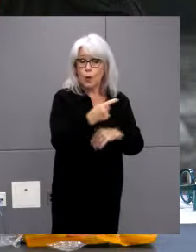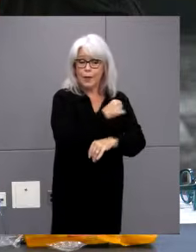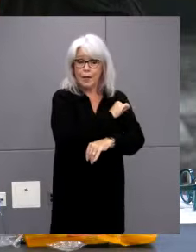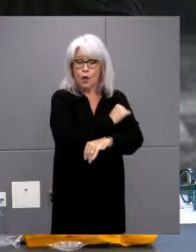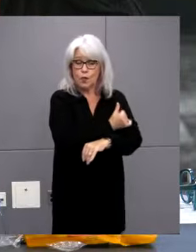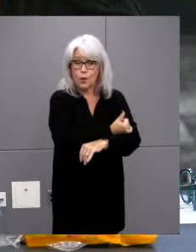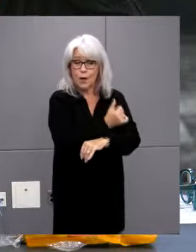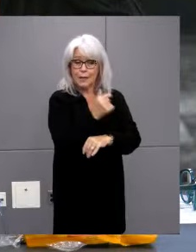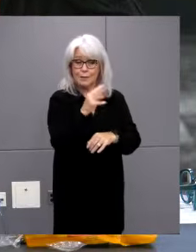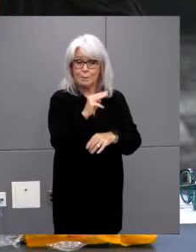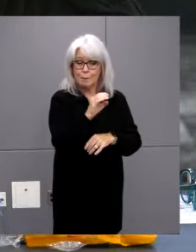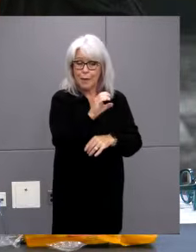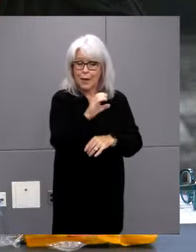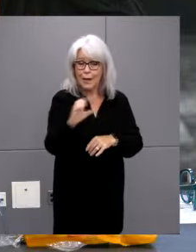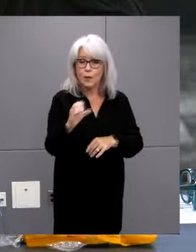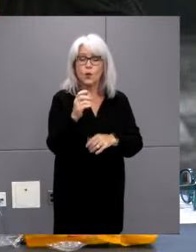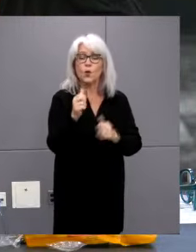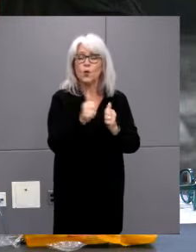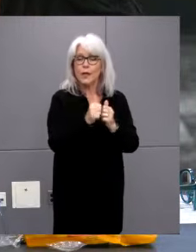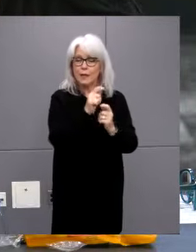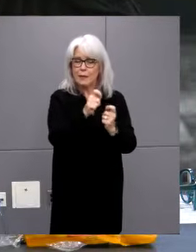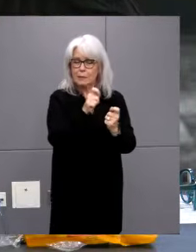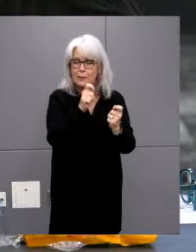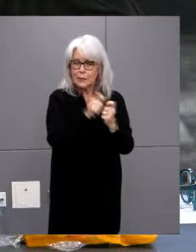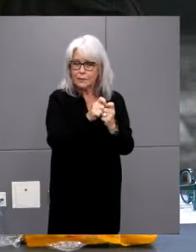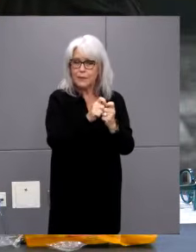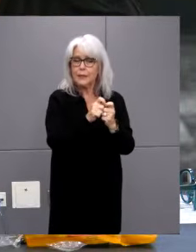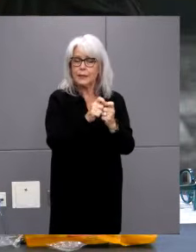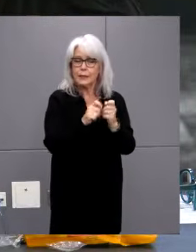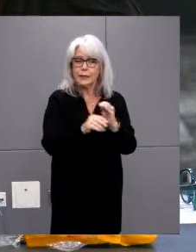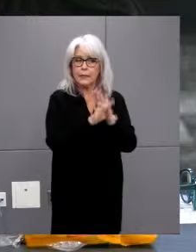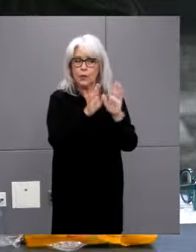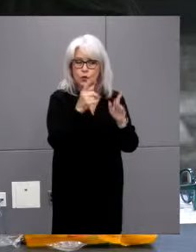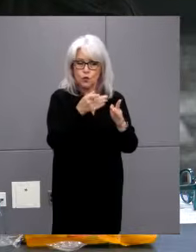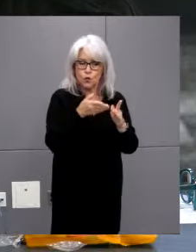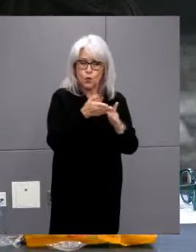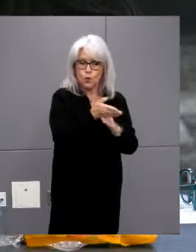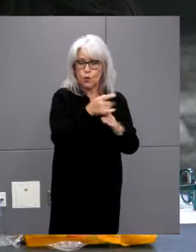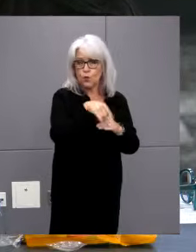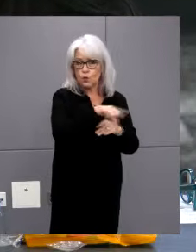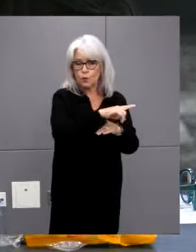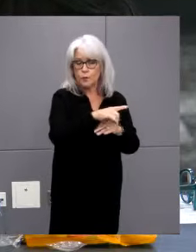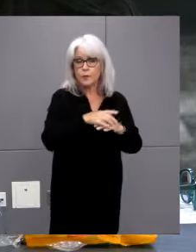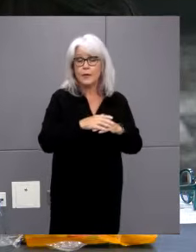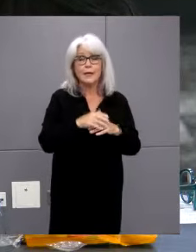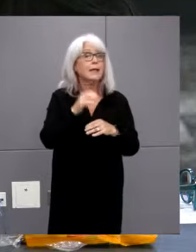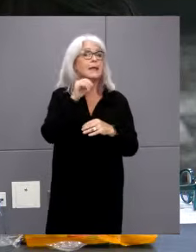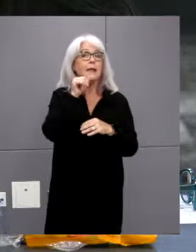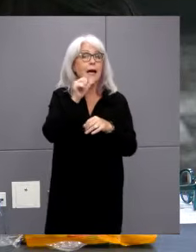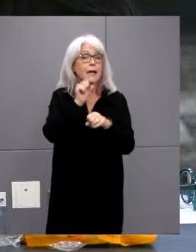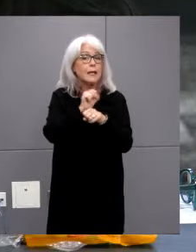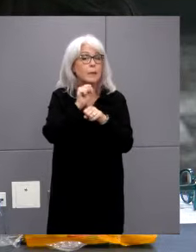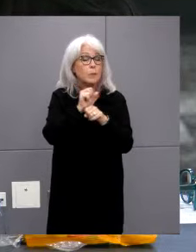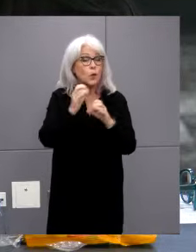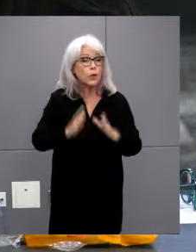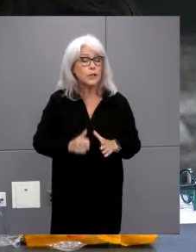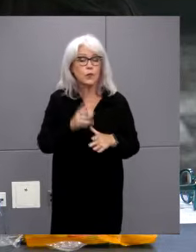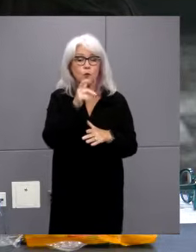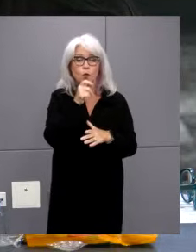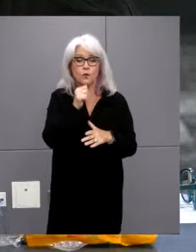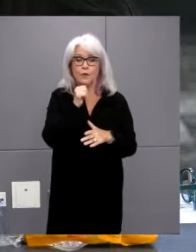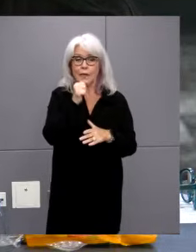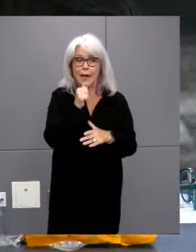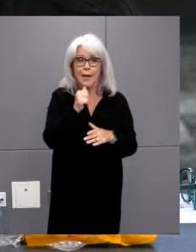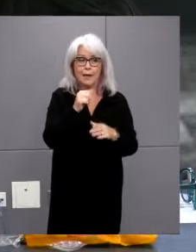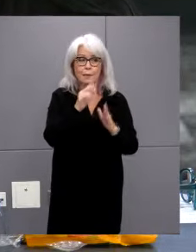Mott employees with specific clearance. Issuing access to non-employees who have not